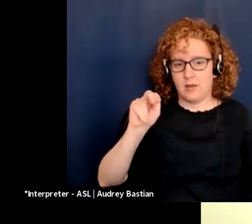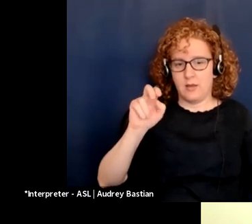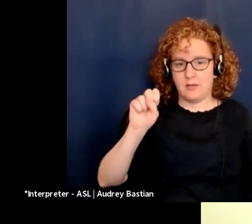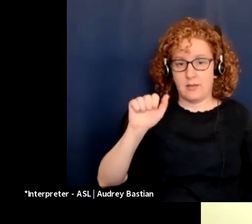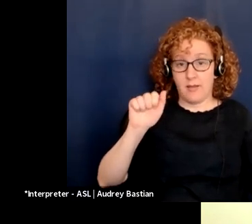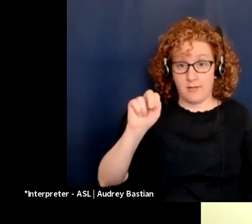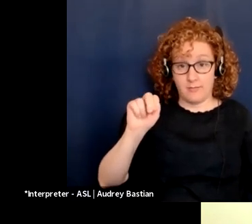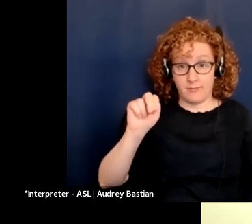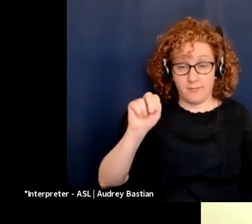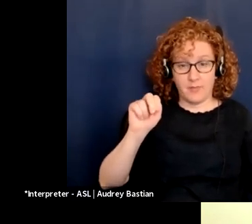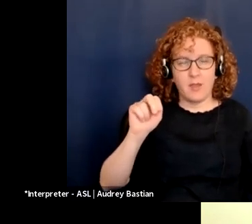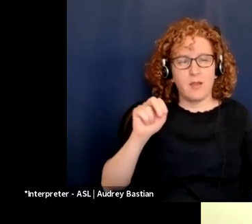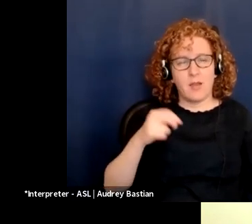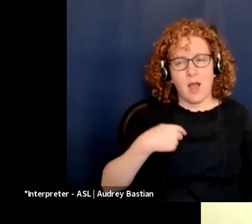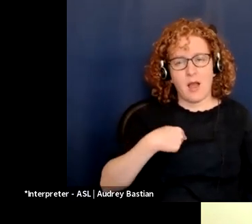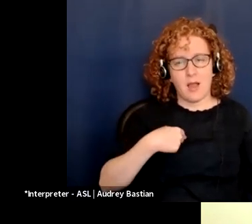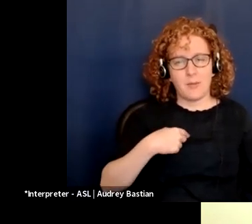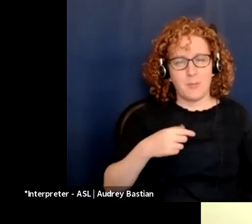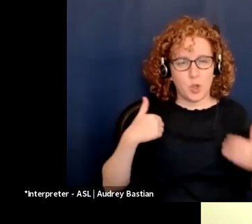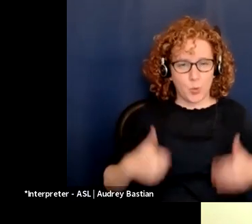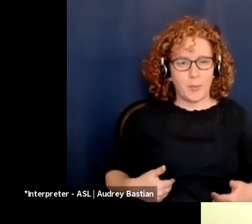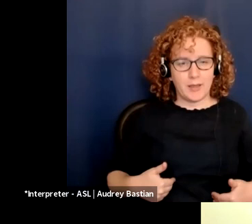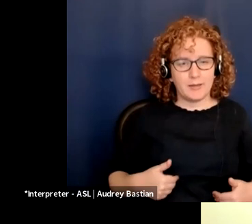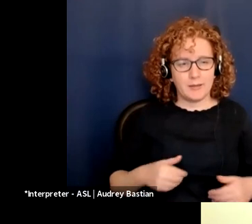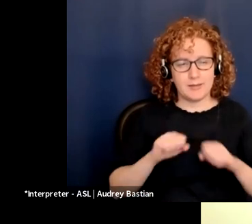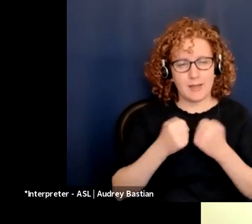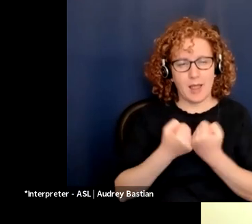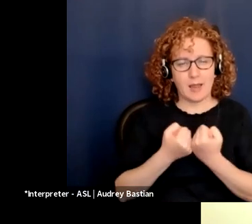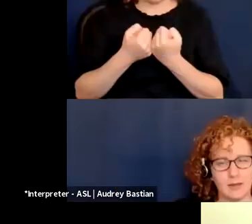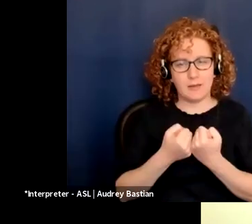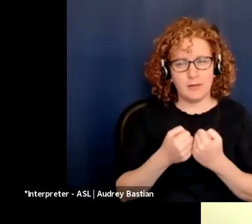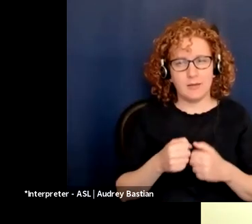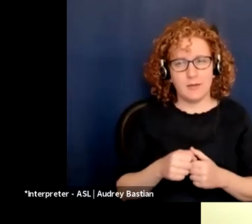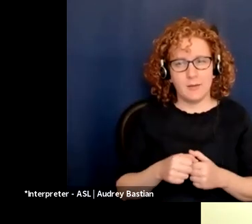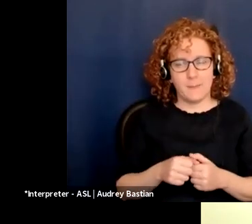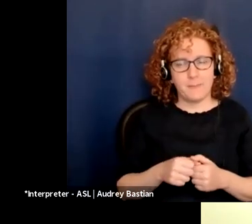ANAINSAN, which is I Am a Human Society.